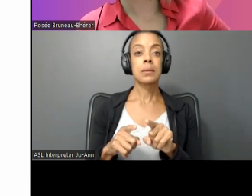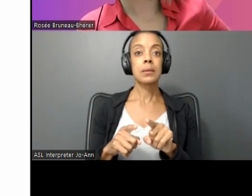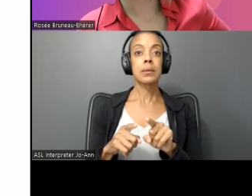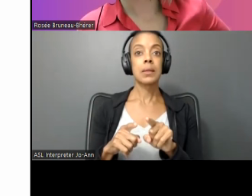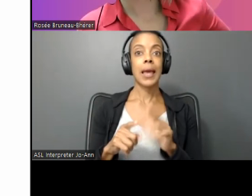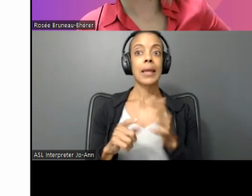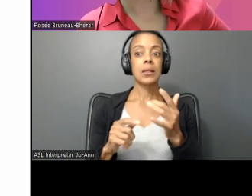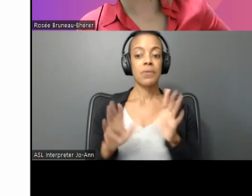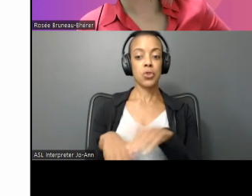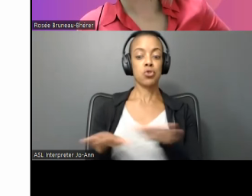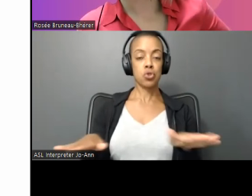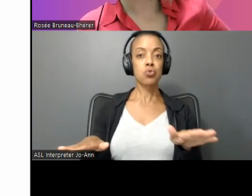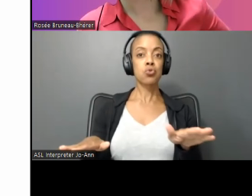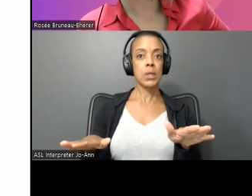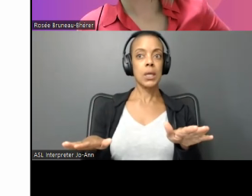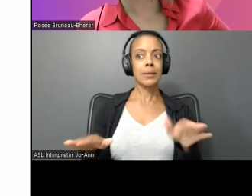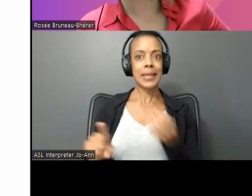them.